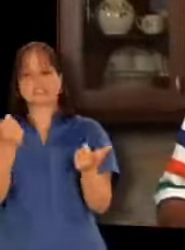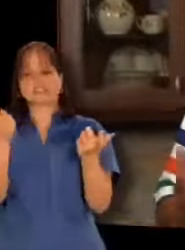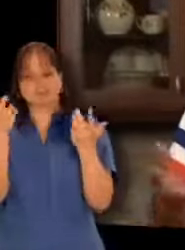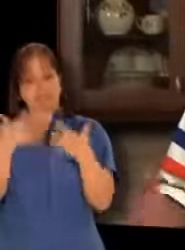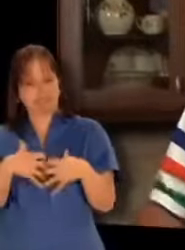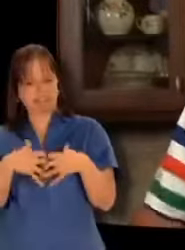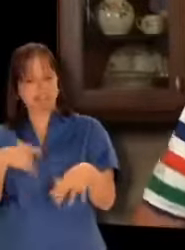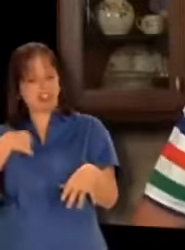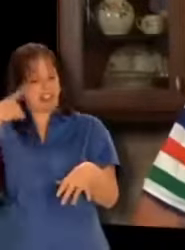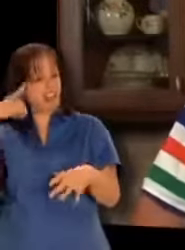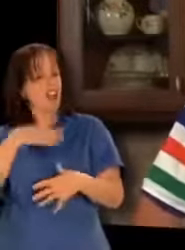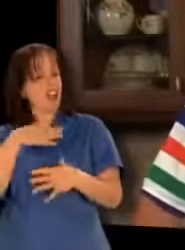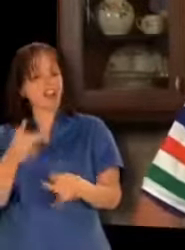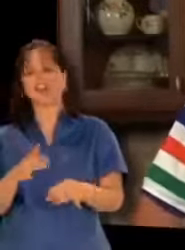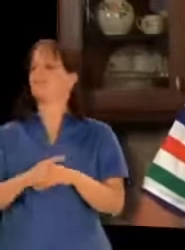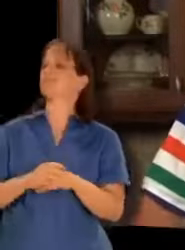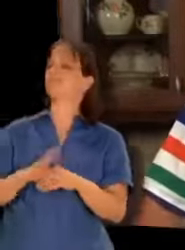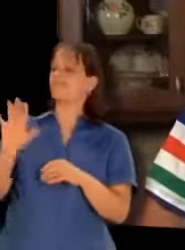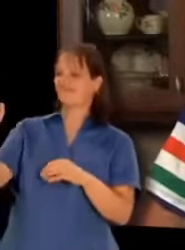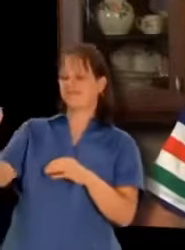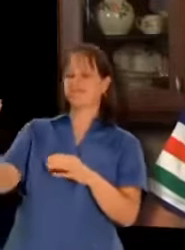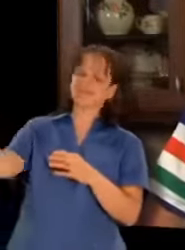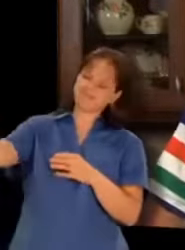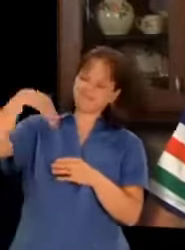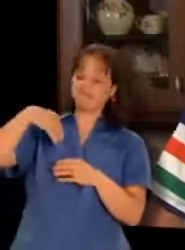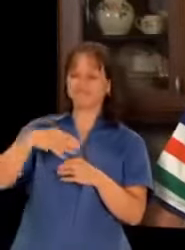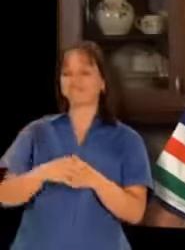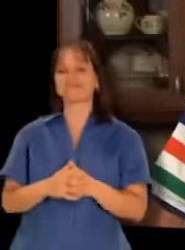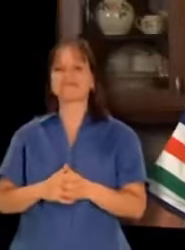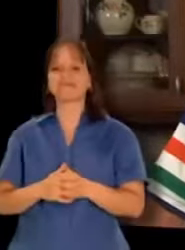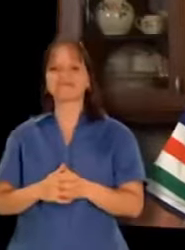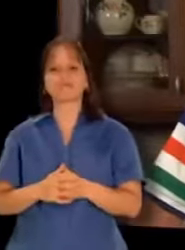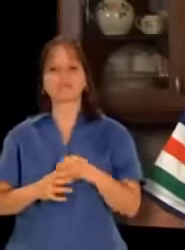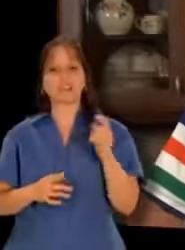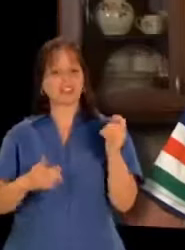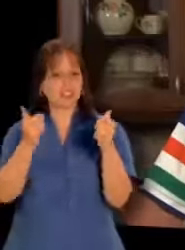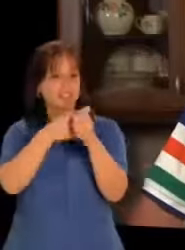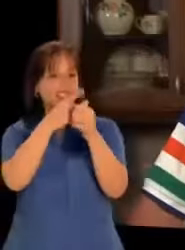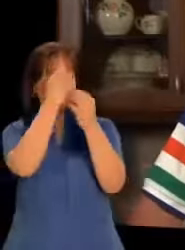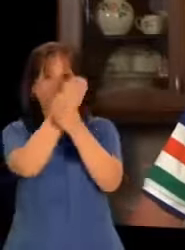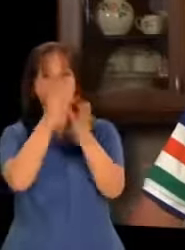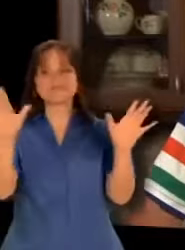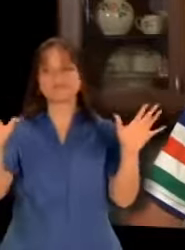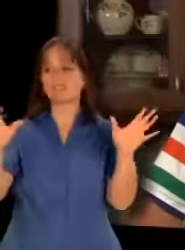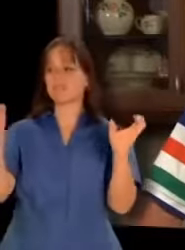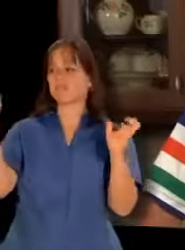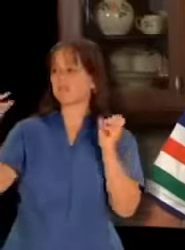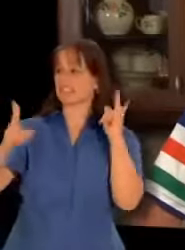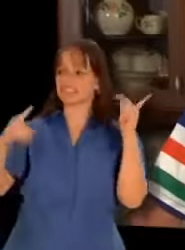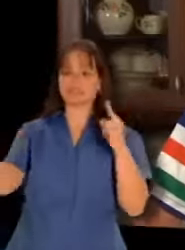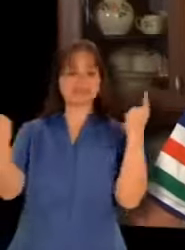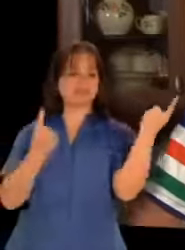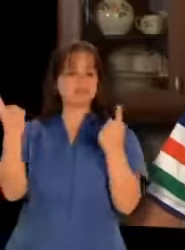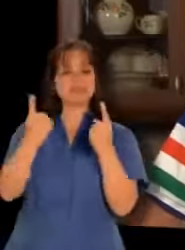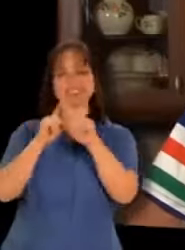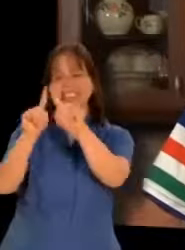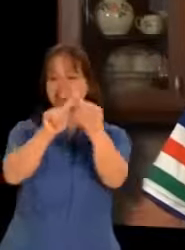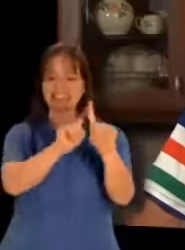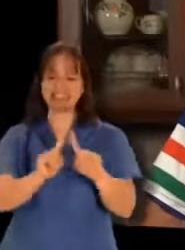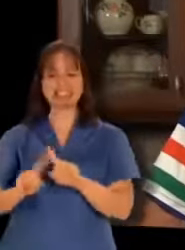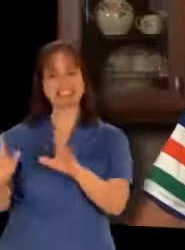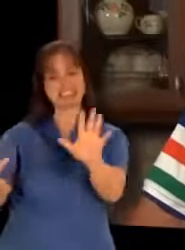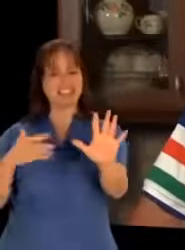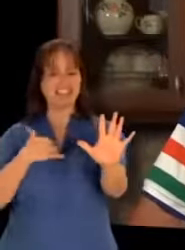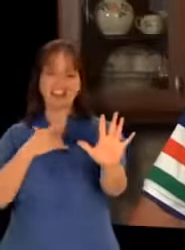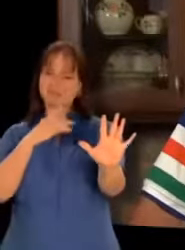product that he thought I'd really like. Well, I told him to come on over. First, let me tell you, I get approached with products all the time. So